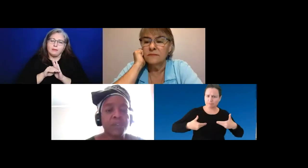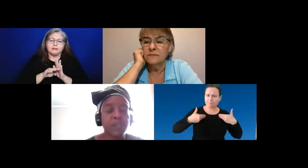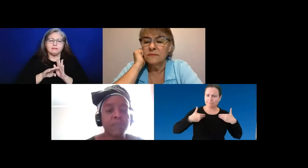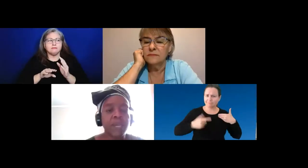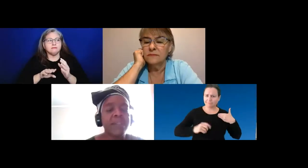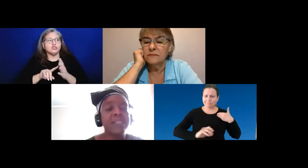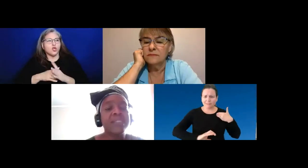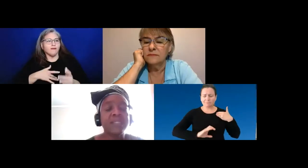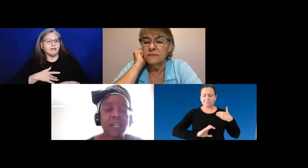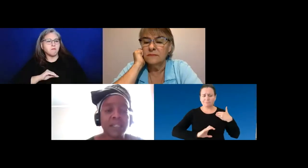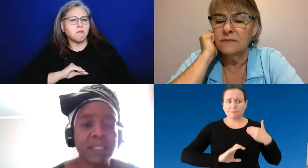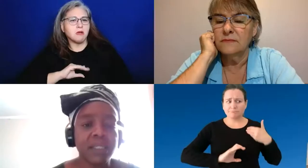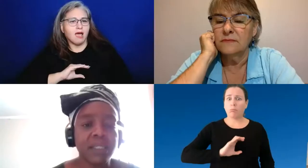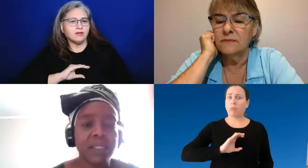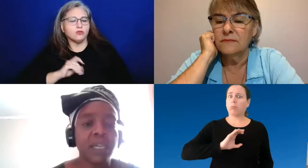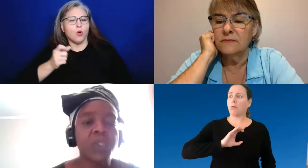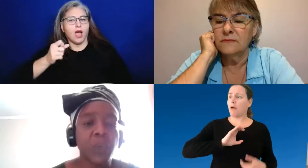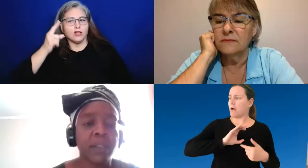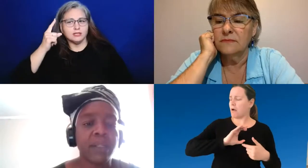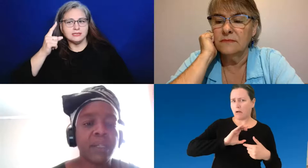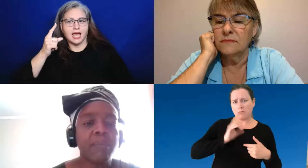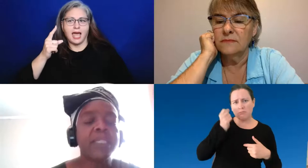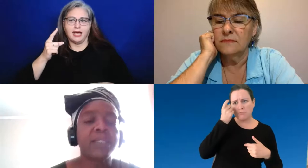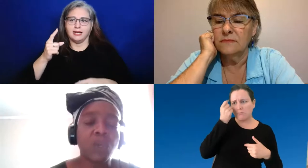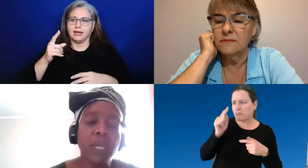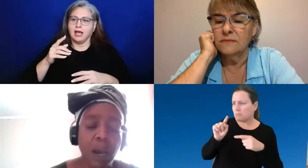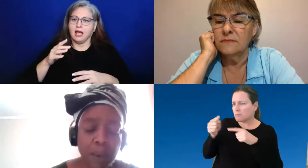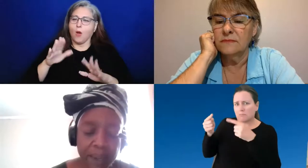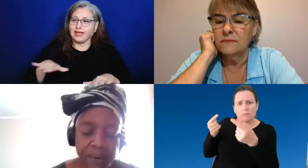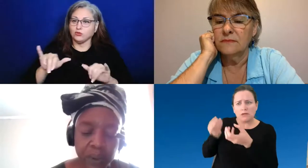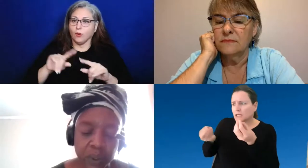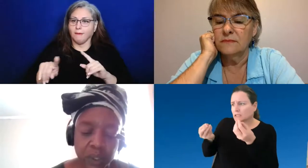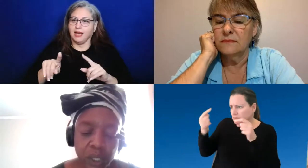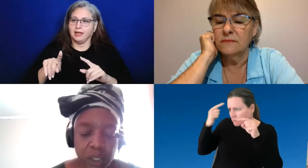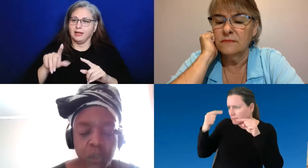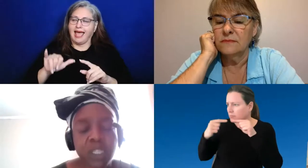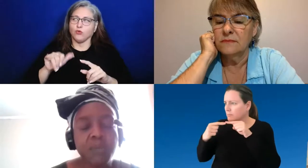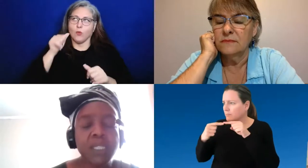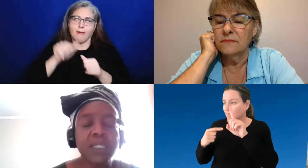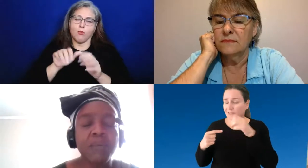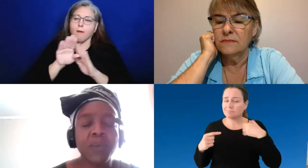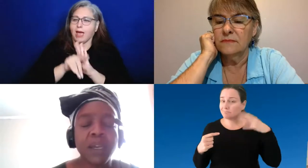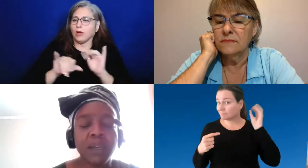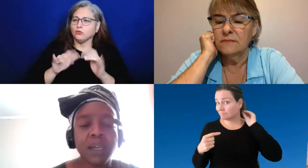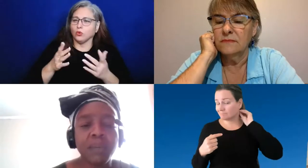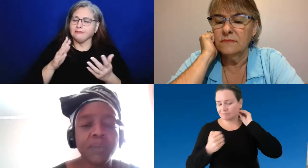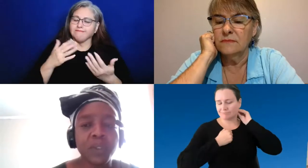bit of understanding other kids as well, but knowing our background. So there's been